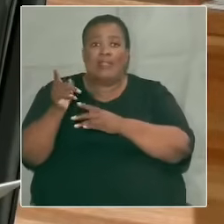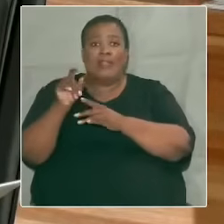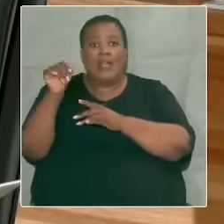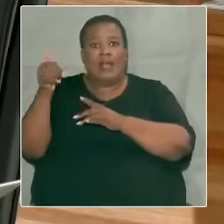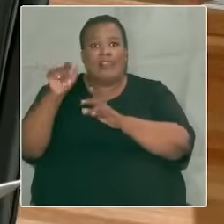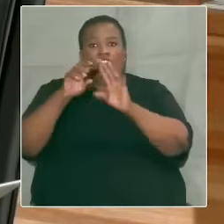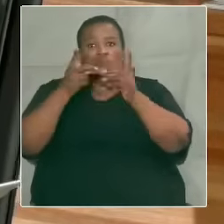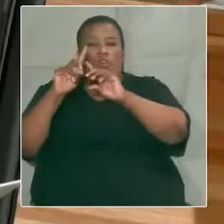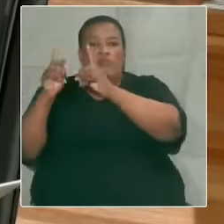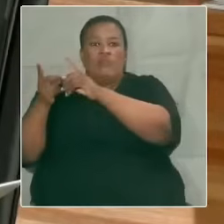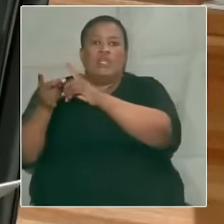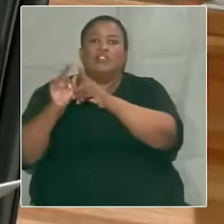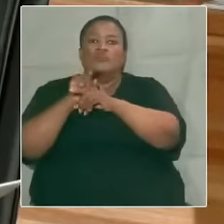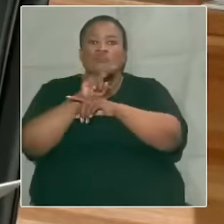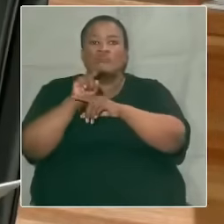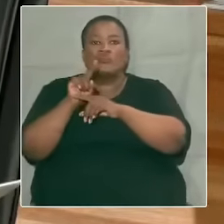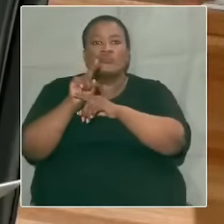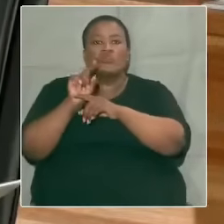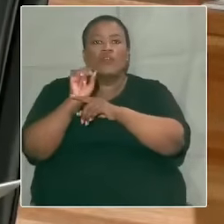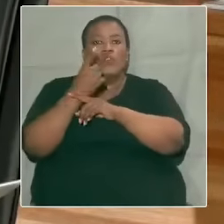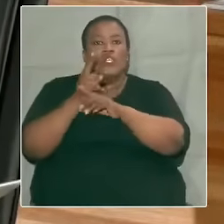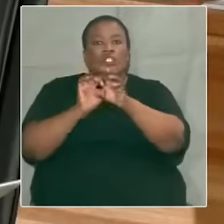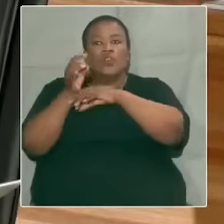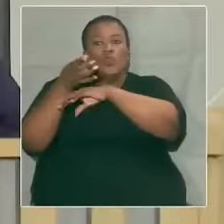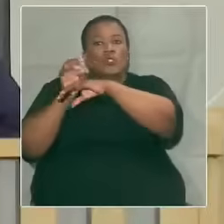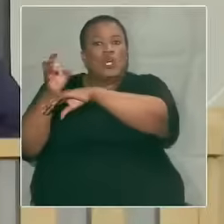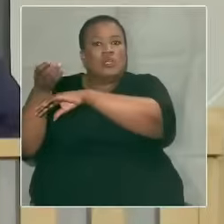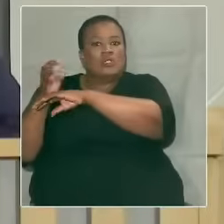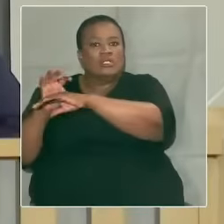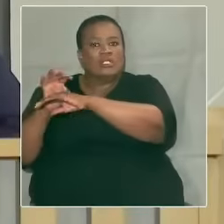If I can ask you to just touch on that point again.